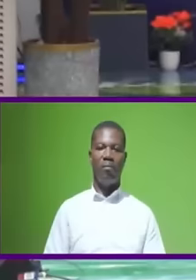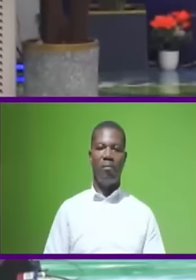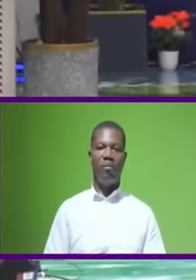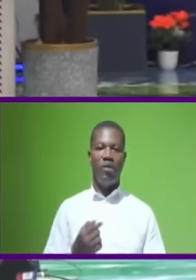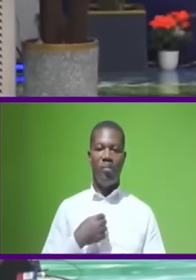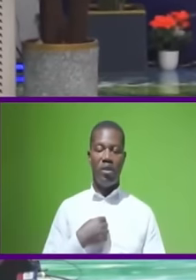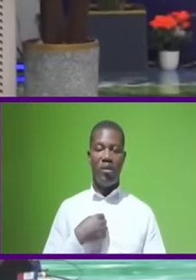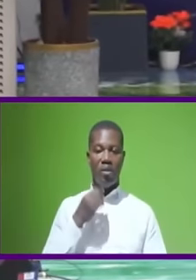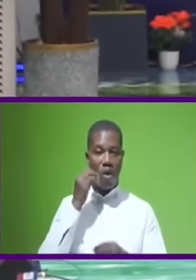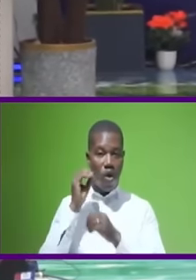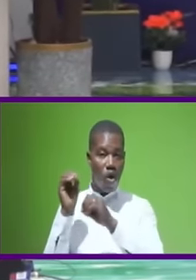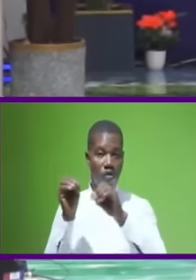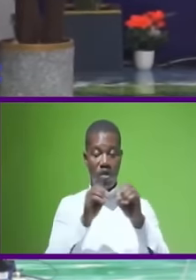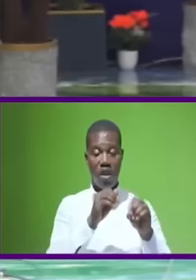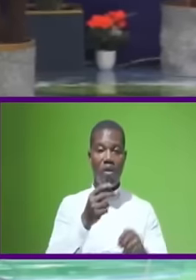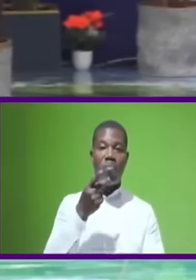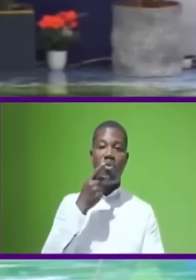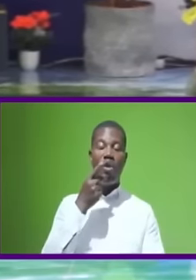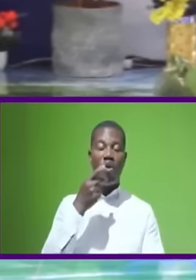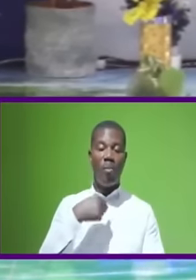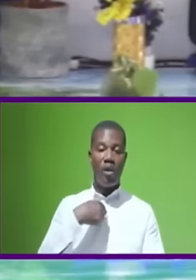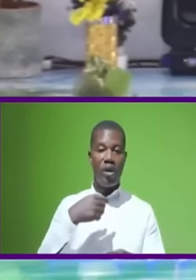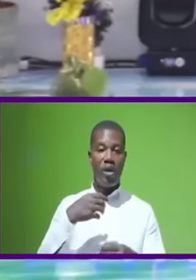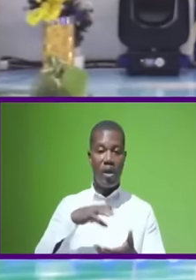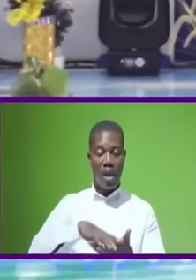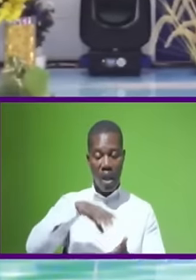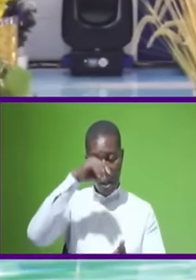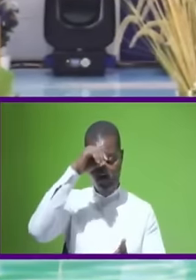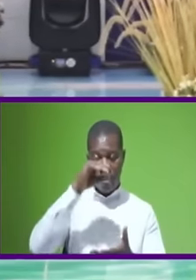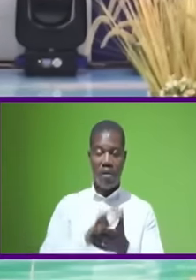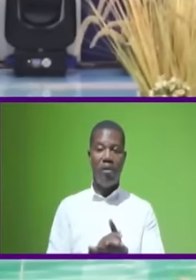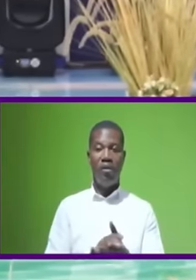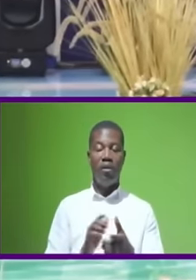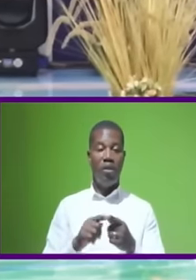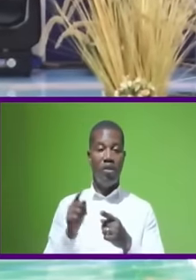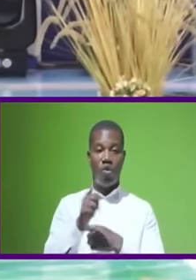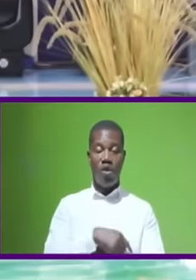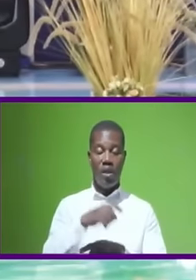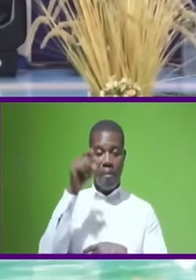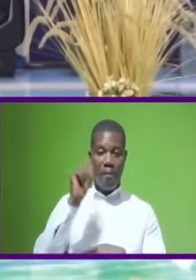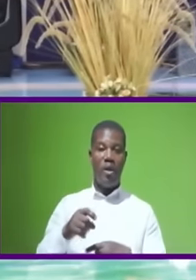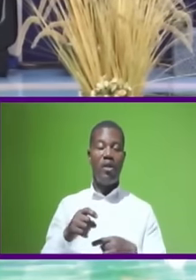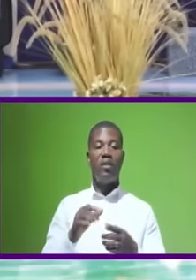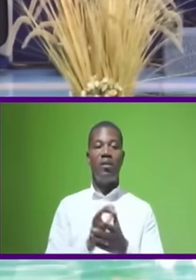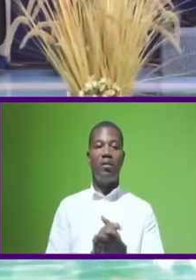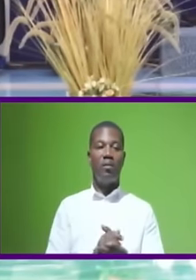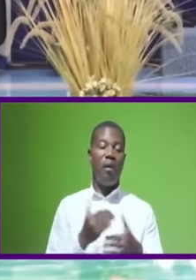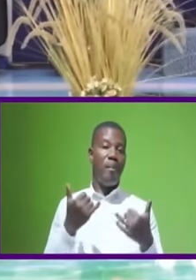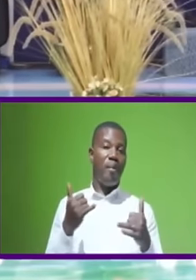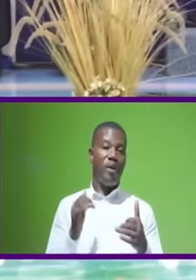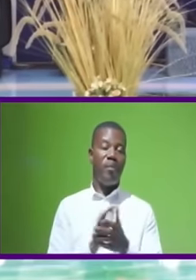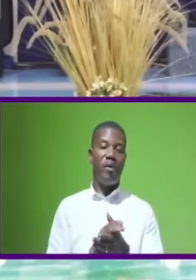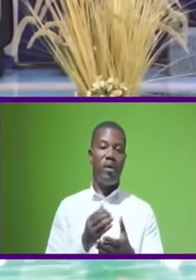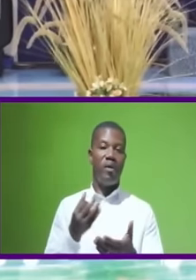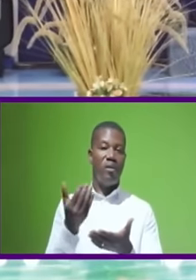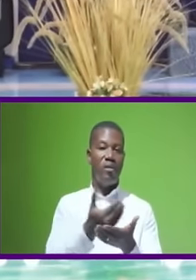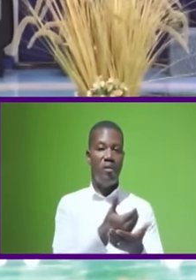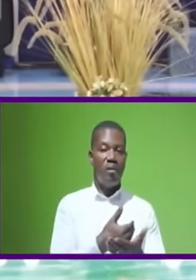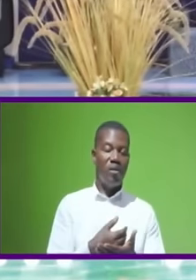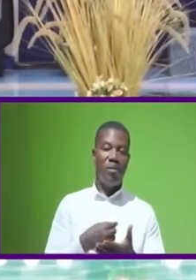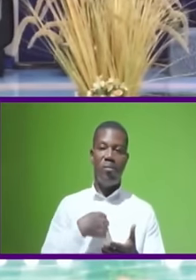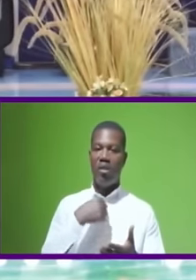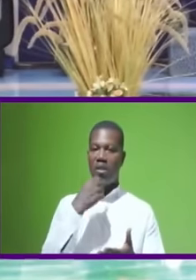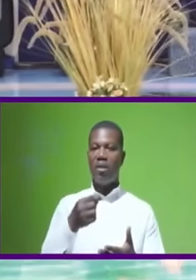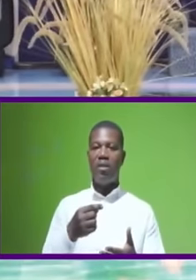Paul Michiano. And as I said, me pray my father Suro. And I miss also Shep